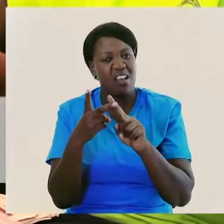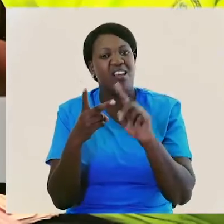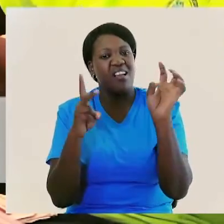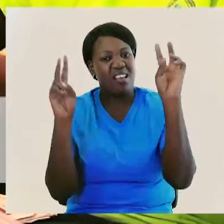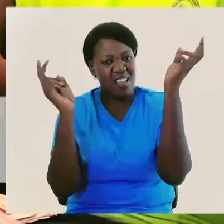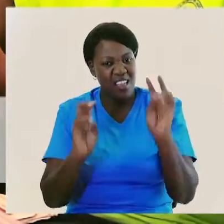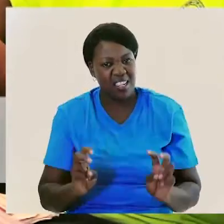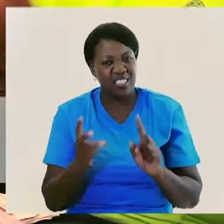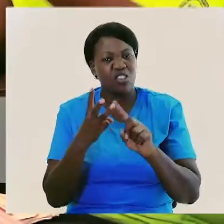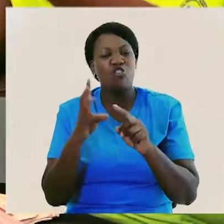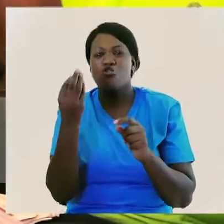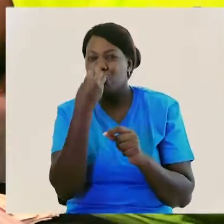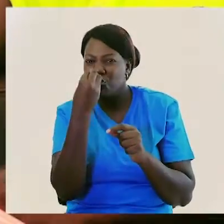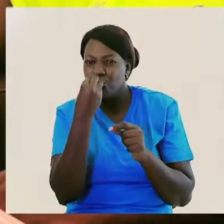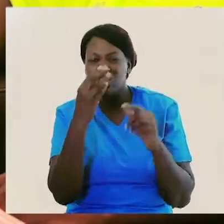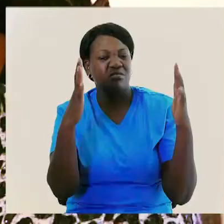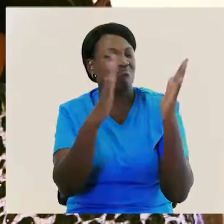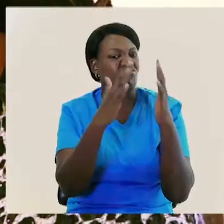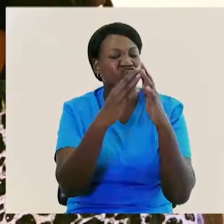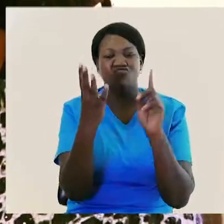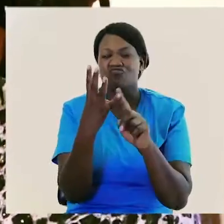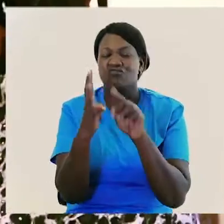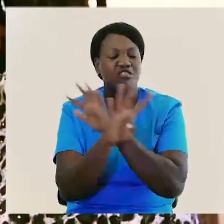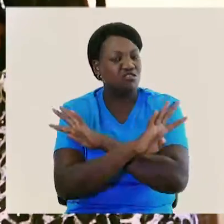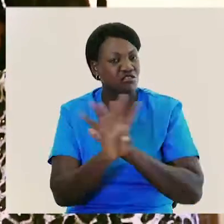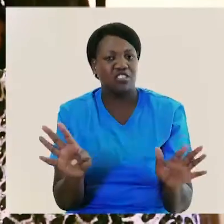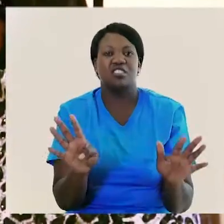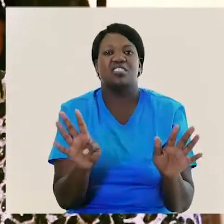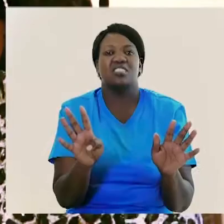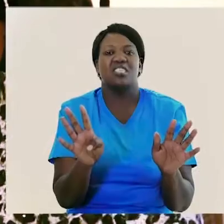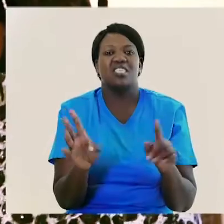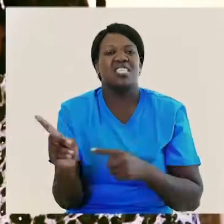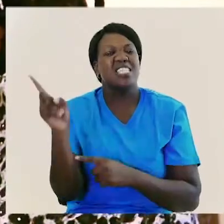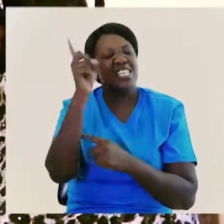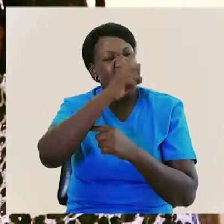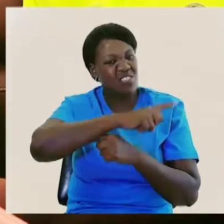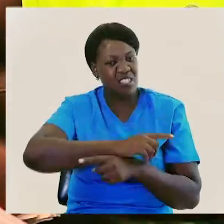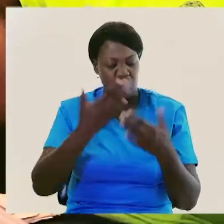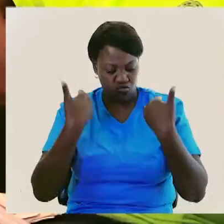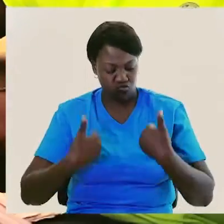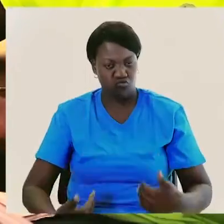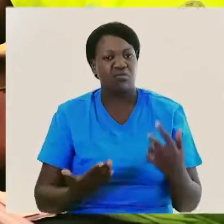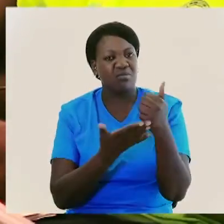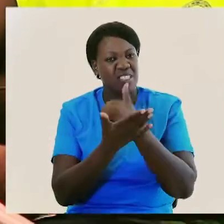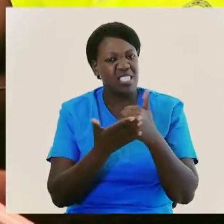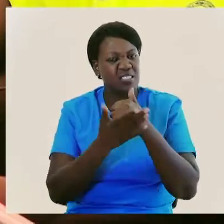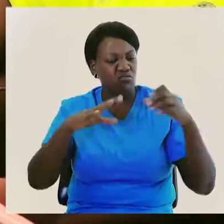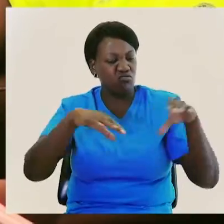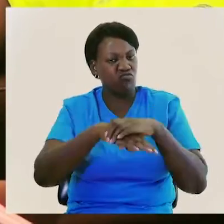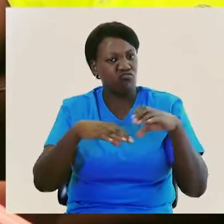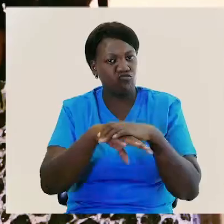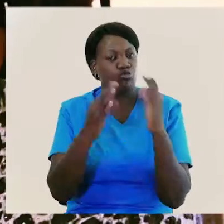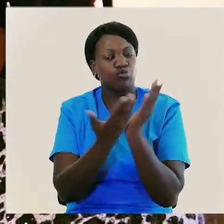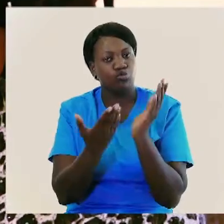electricity, food, and shelter. You have everyday clean clothes and shoes to wear to